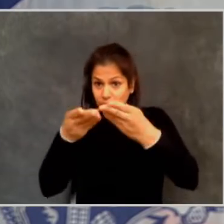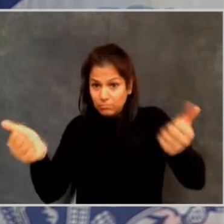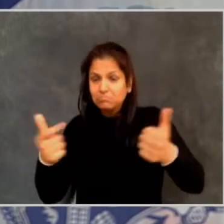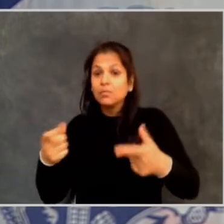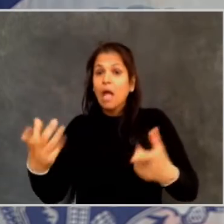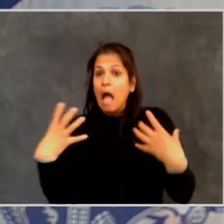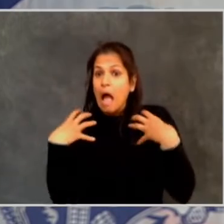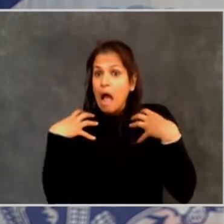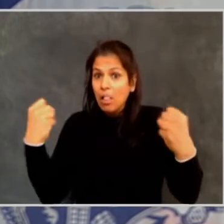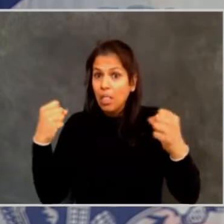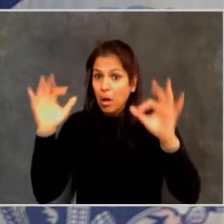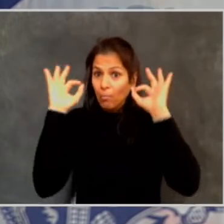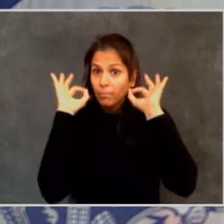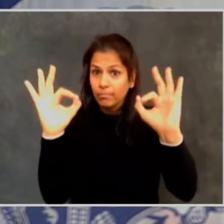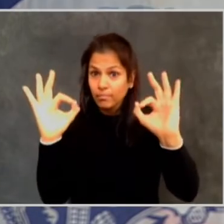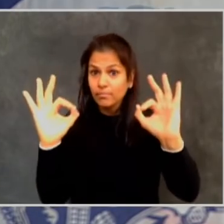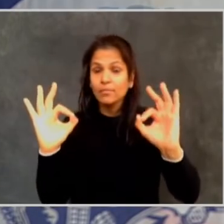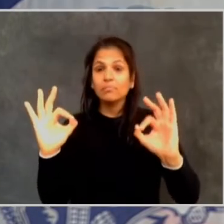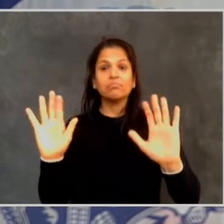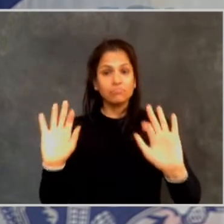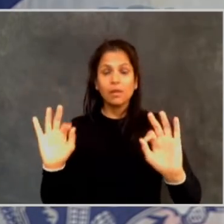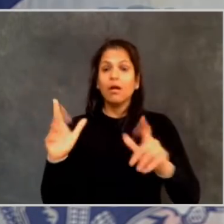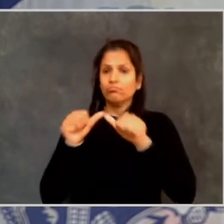Hi, Mr. Mayor. Can you hear me? Yes.